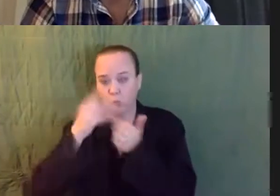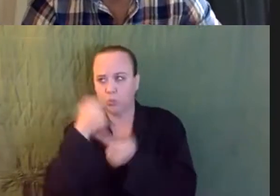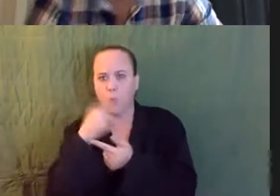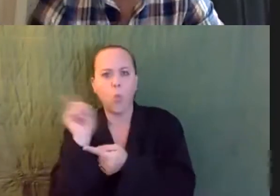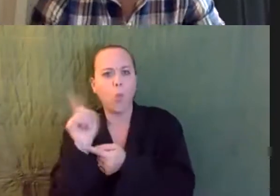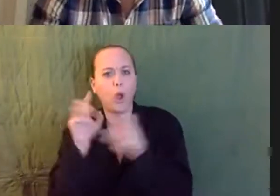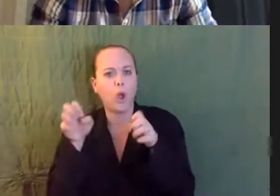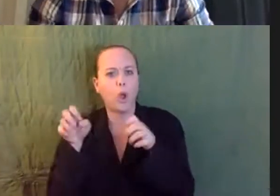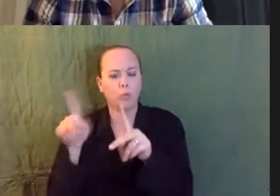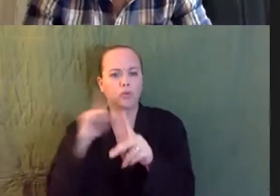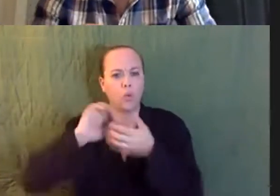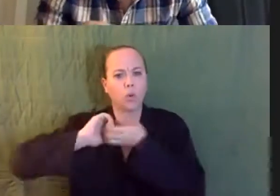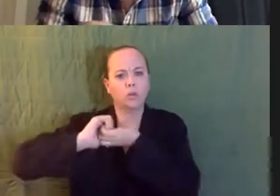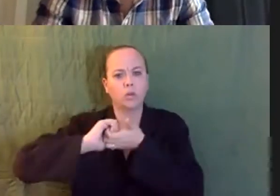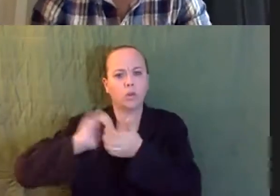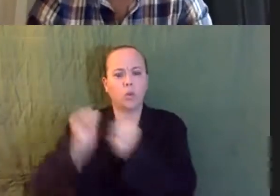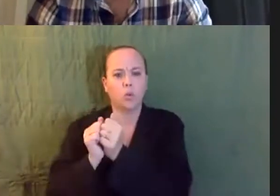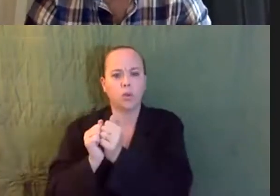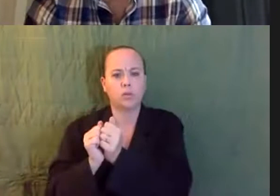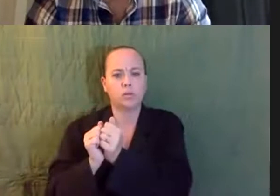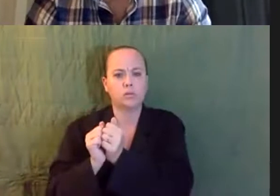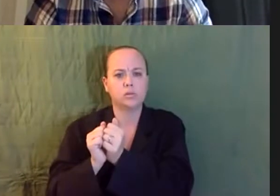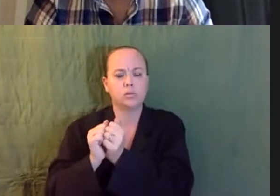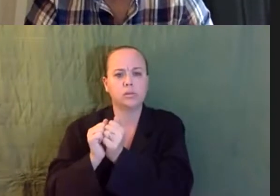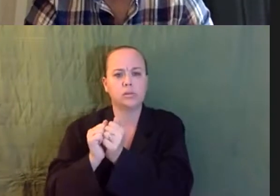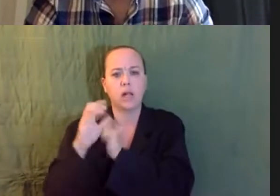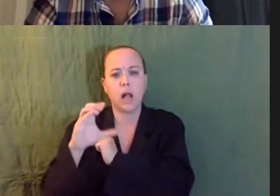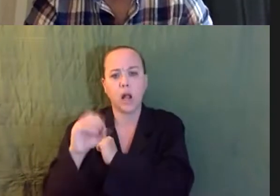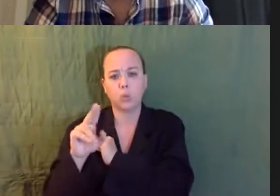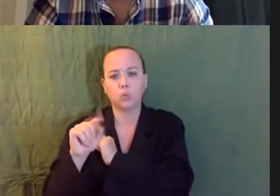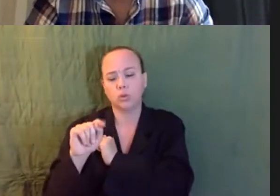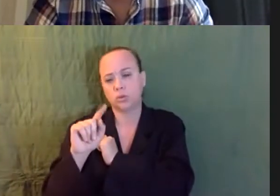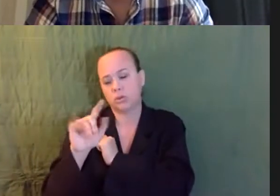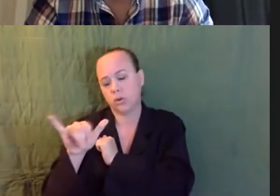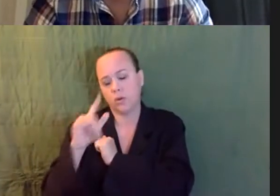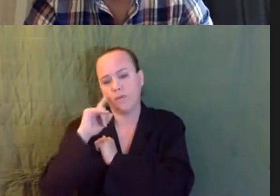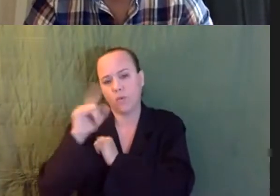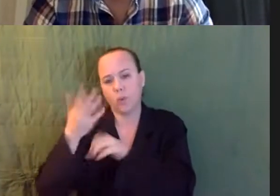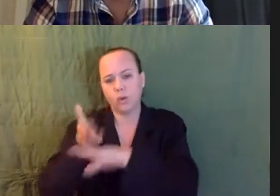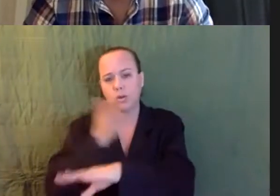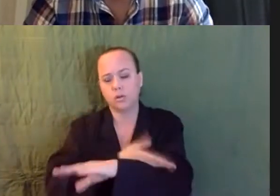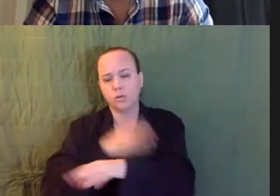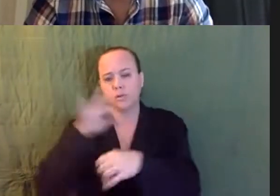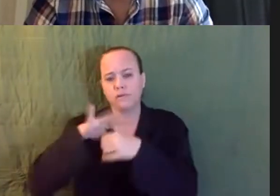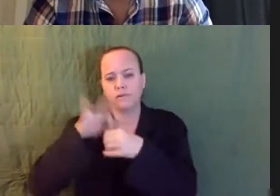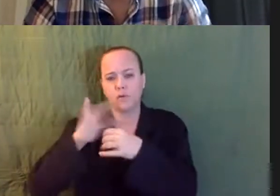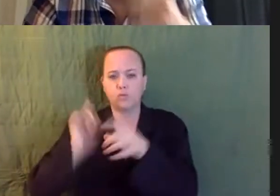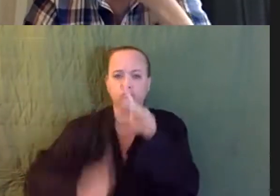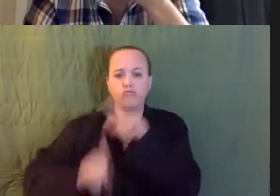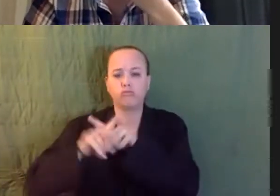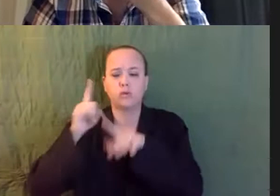opportunities for partnering with the country to work toward increased voter turnout from the disability community. And Mr. Johnson, we'll start with you.